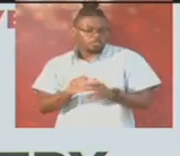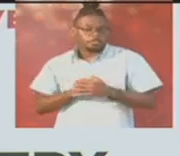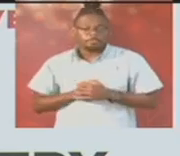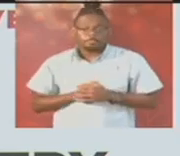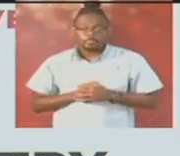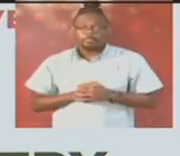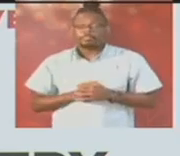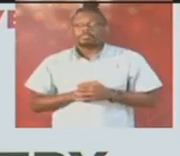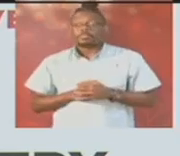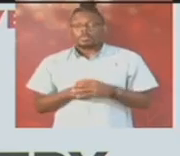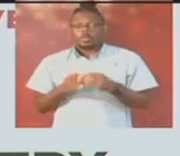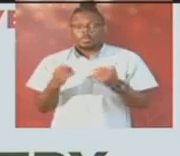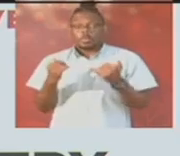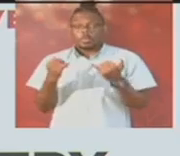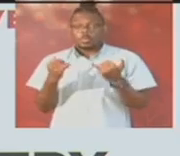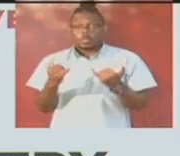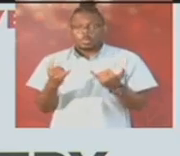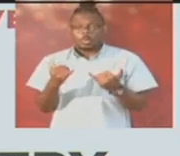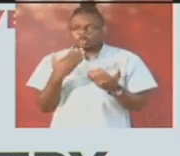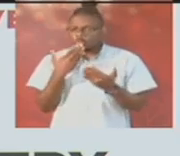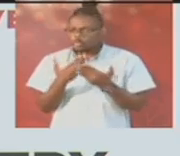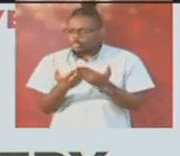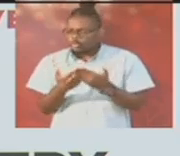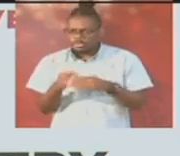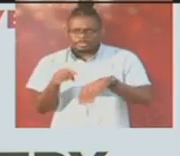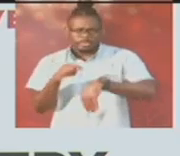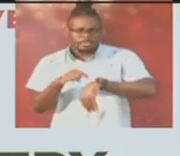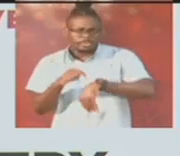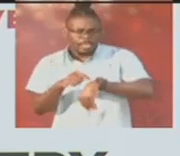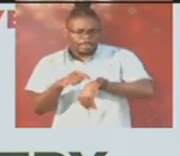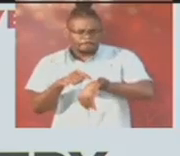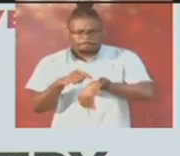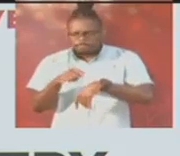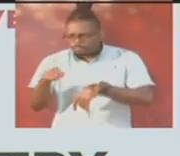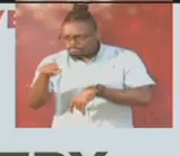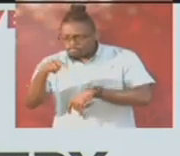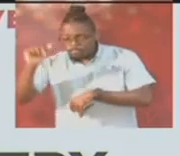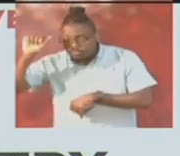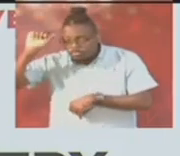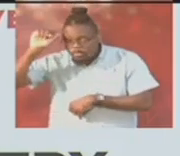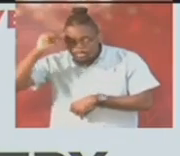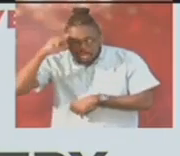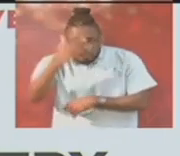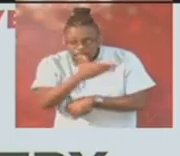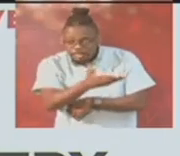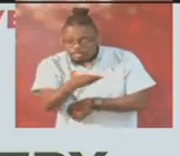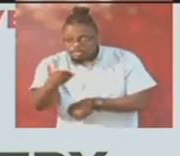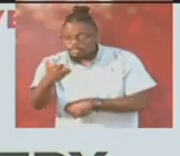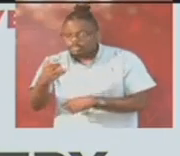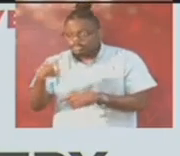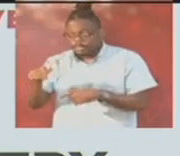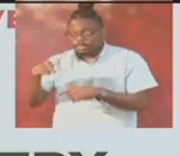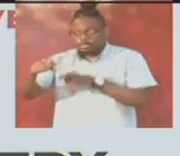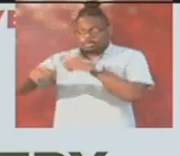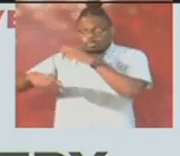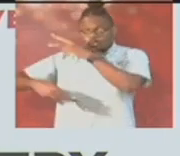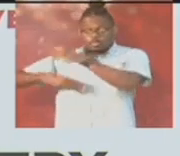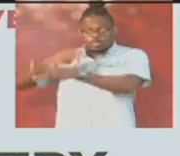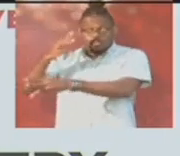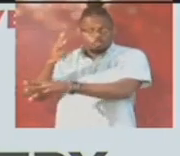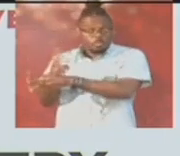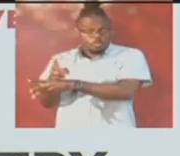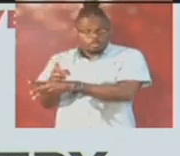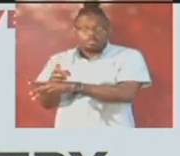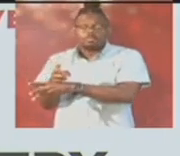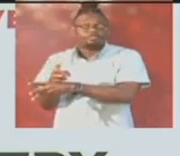opportune time to remind the country where the world is at with COVID-19. One